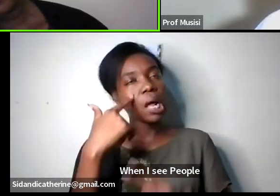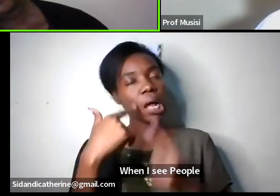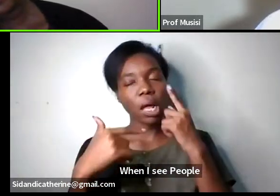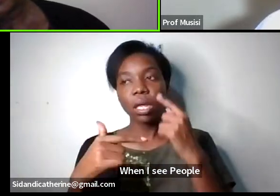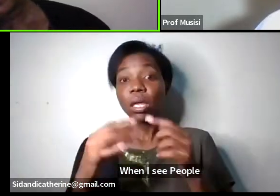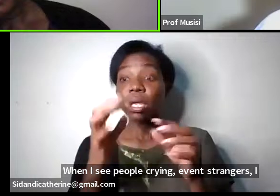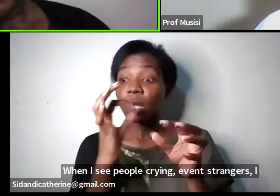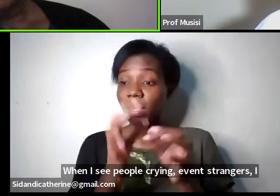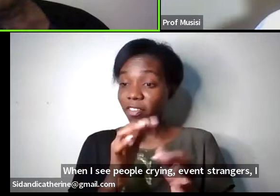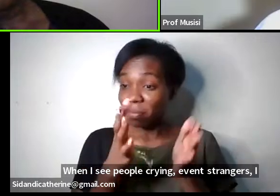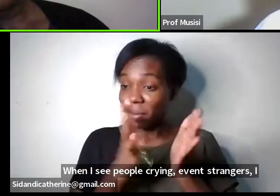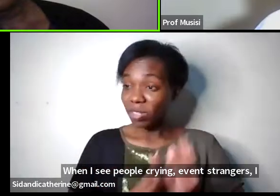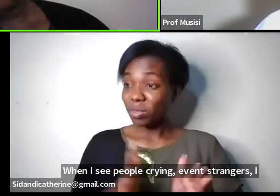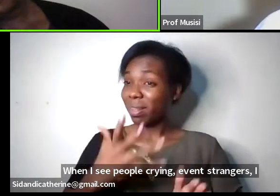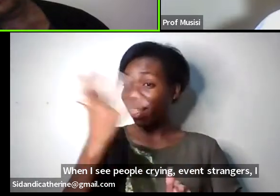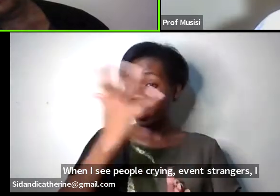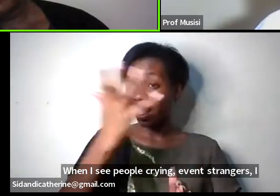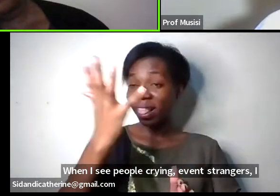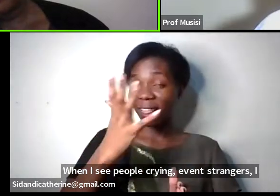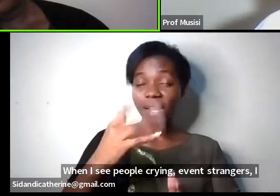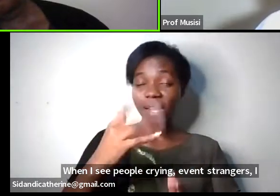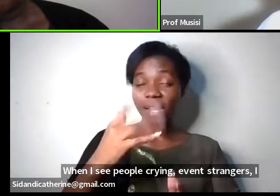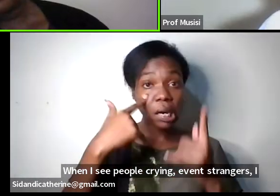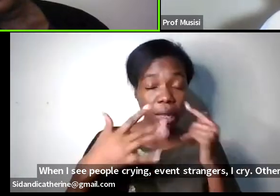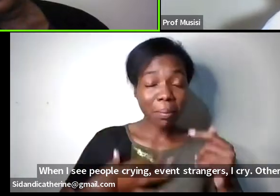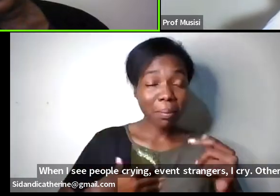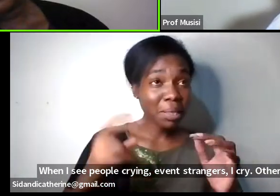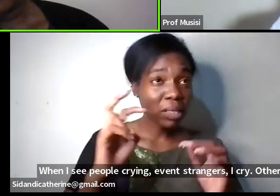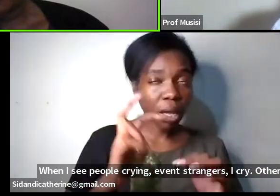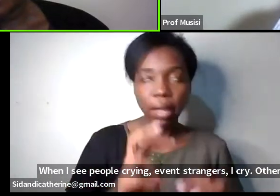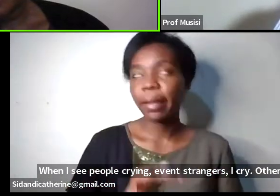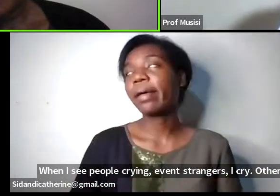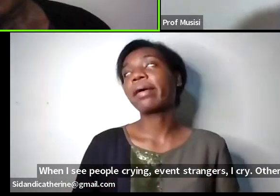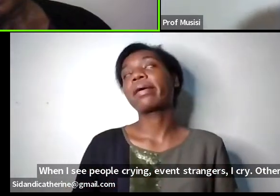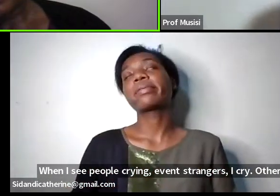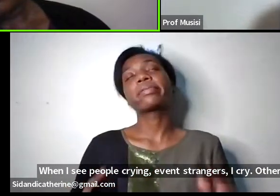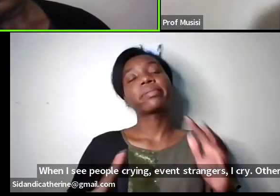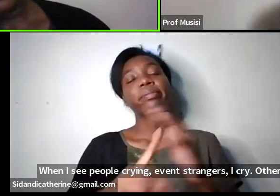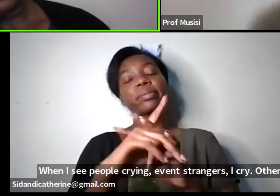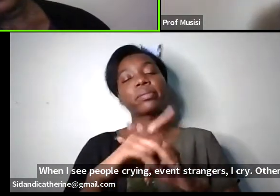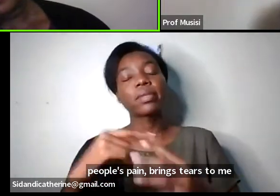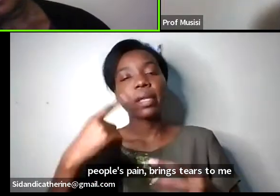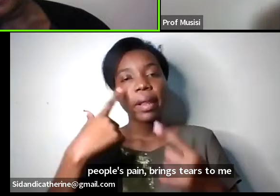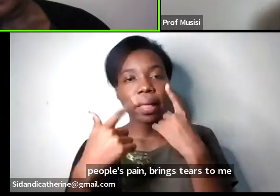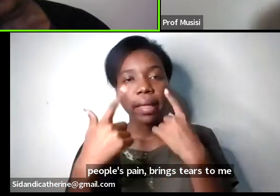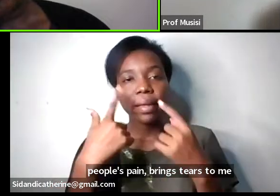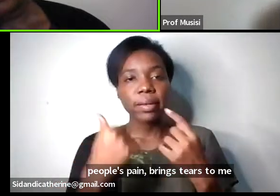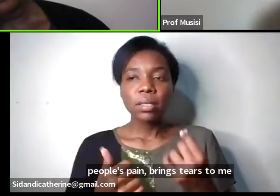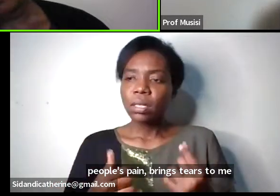I cry. Other people's pain brings tears to me. How can this be